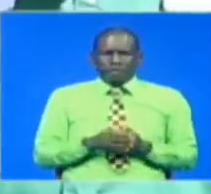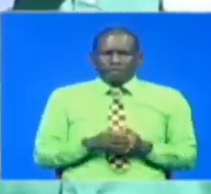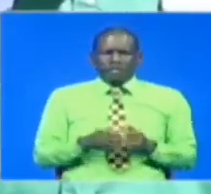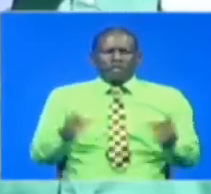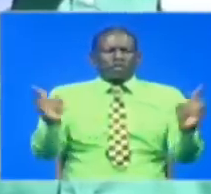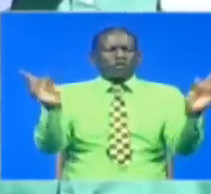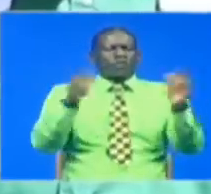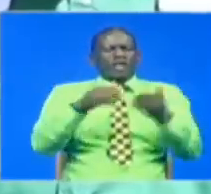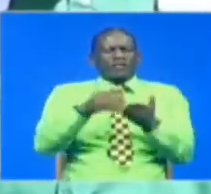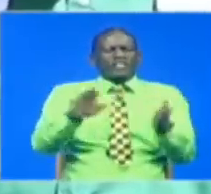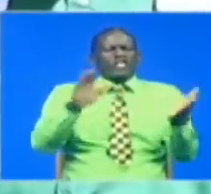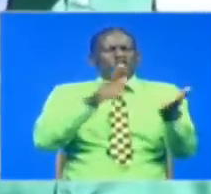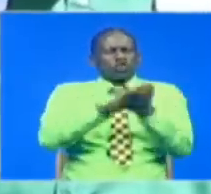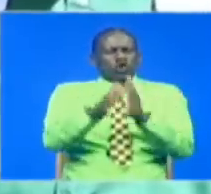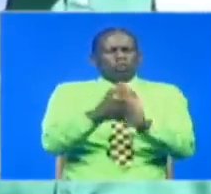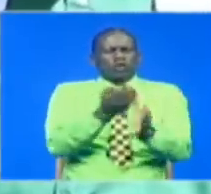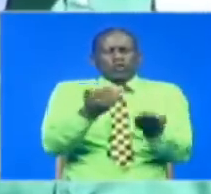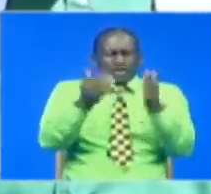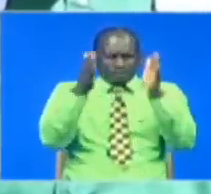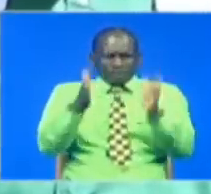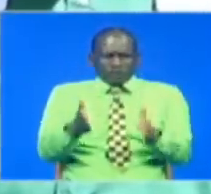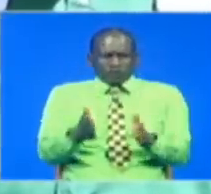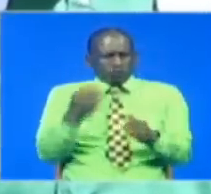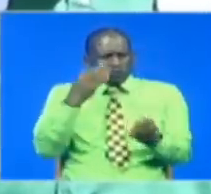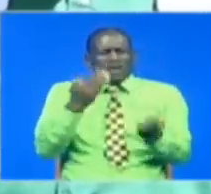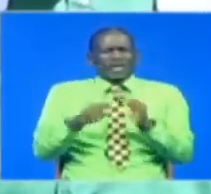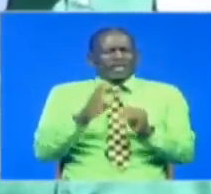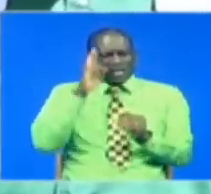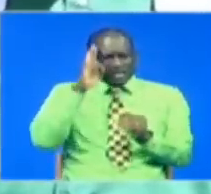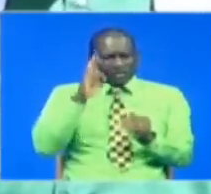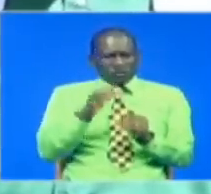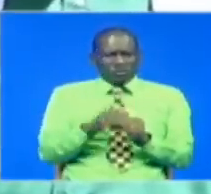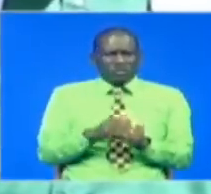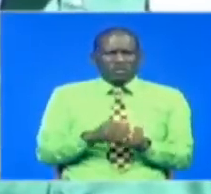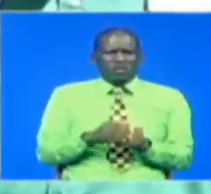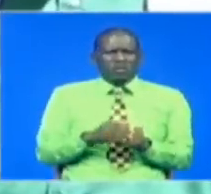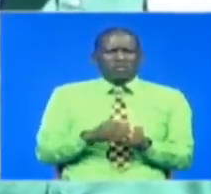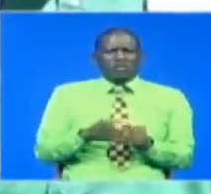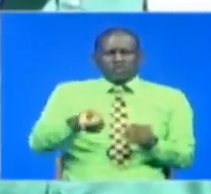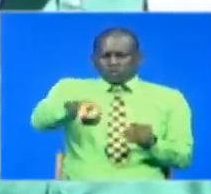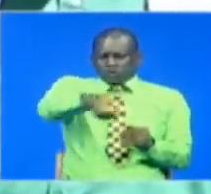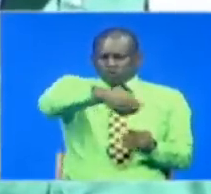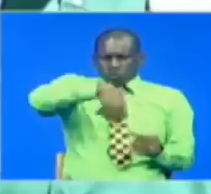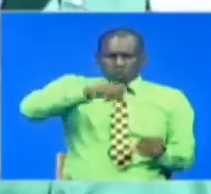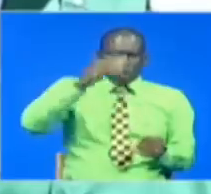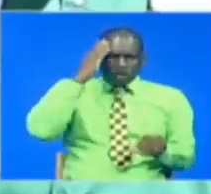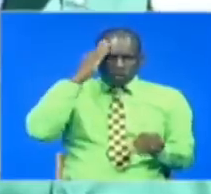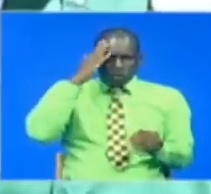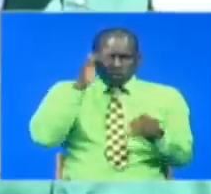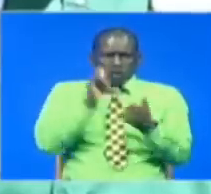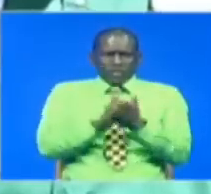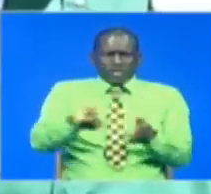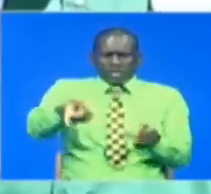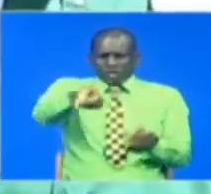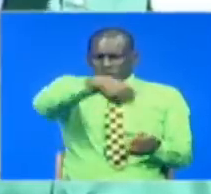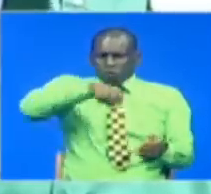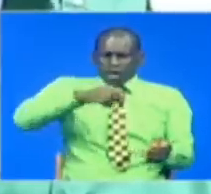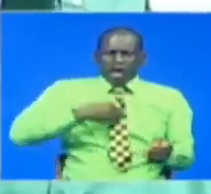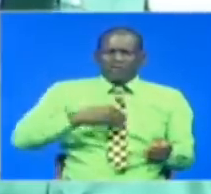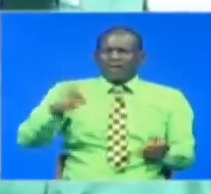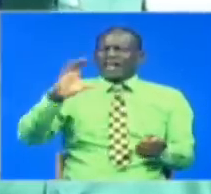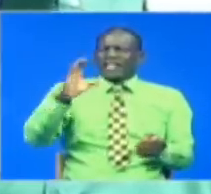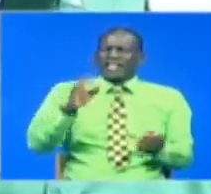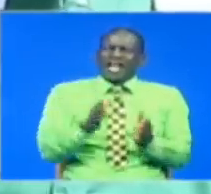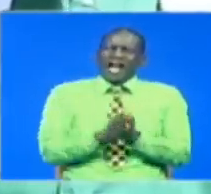sent anybody to anybody for whatever reason, because we know that we have a candidate and